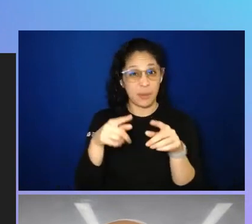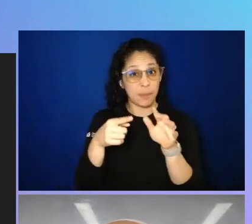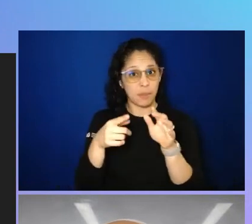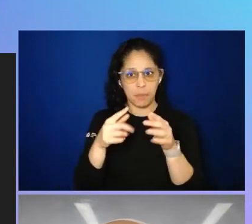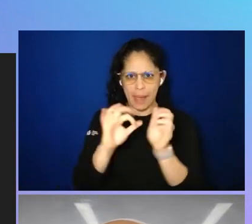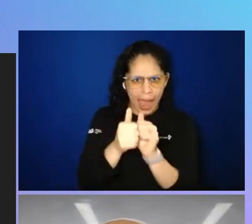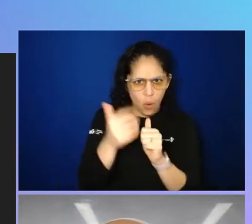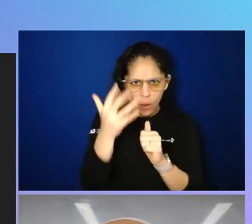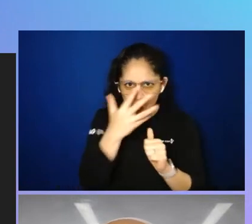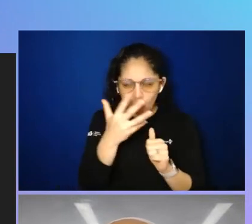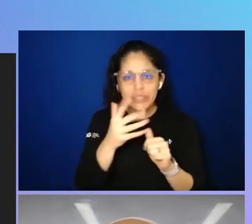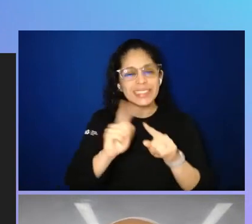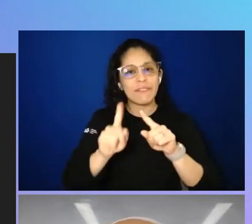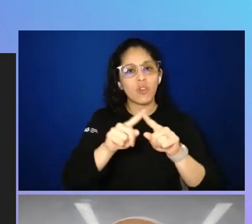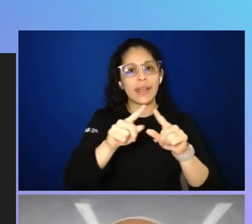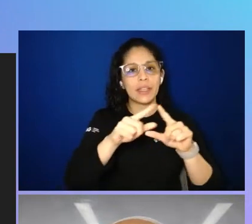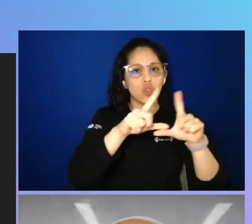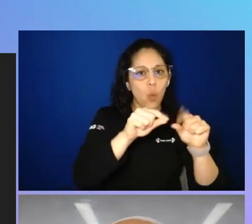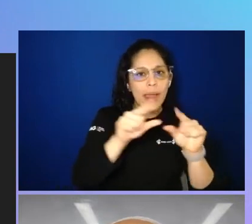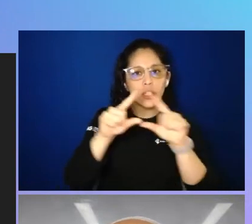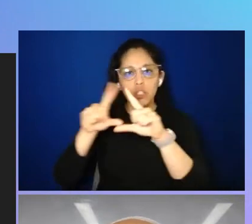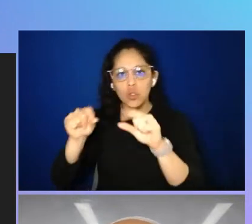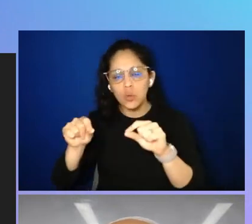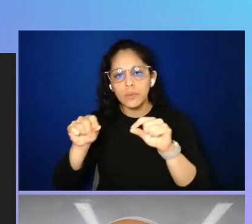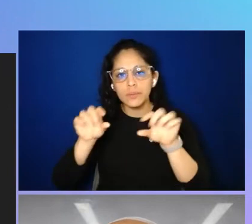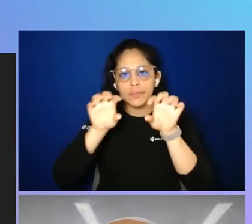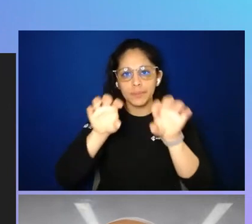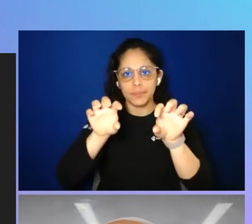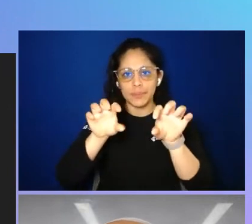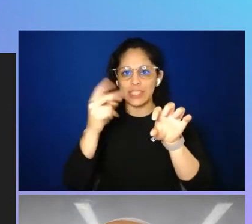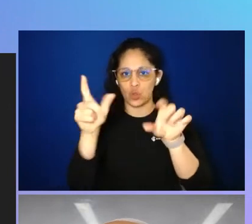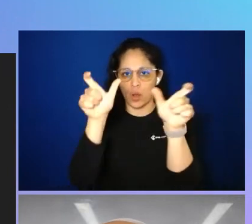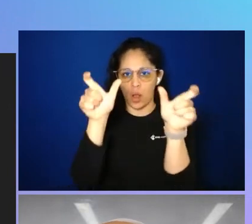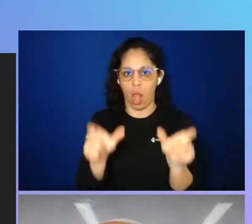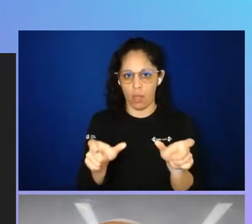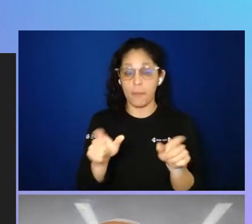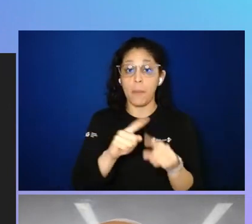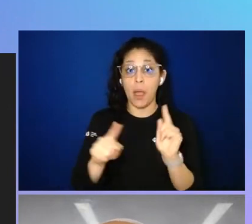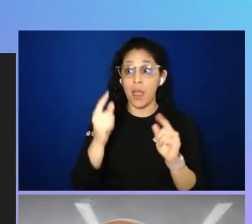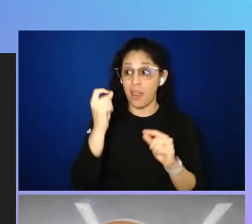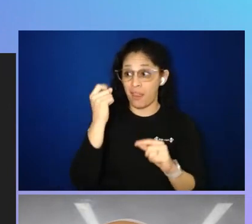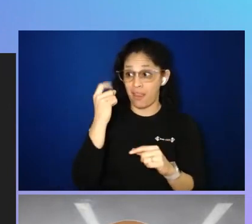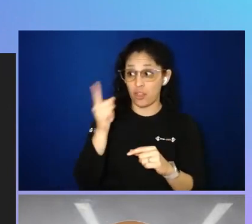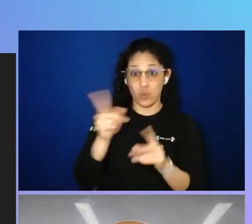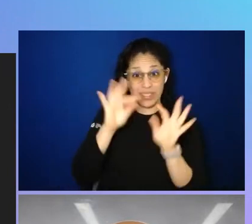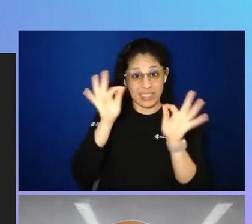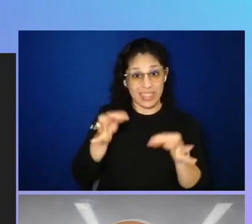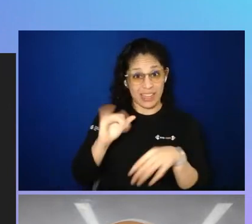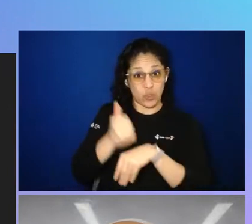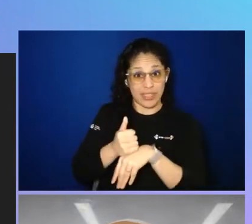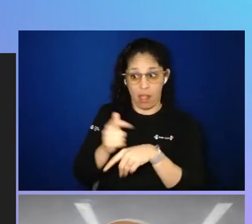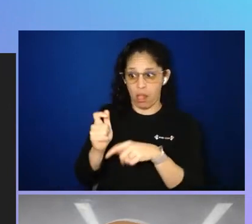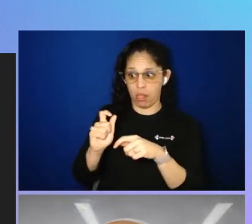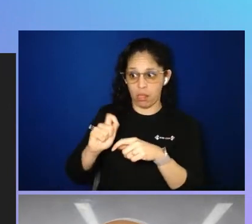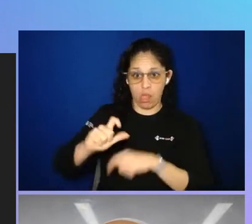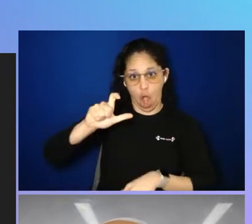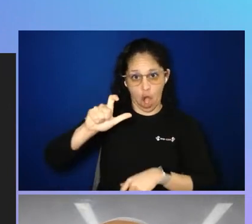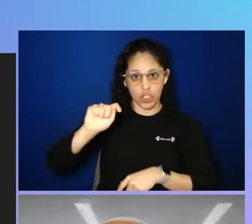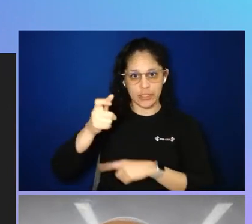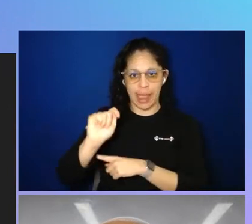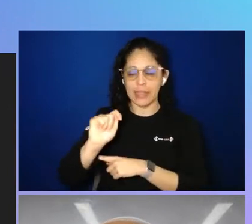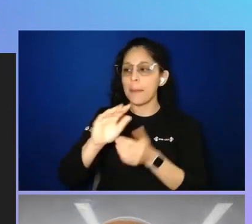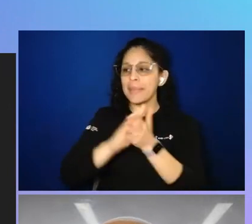into columns. But actually, if you configure the text size to be the largest one, it goes to one column and it's much